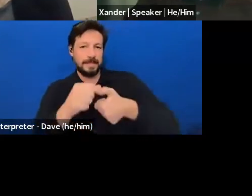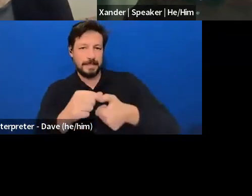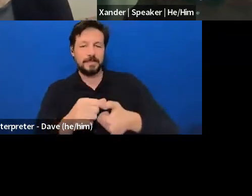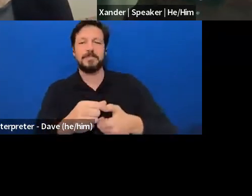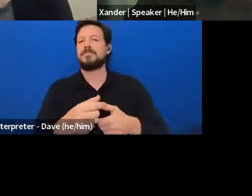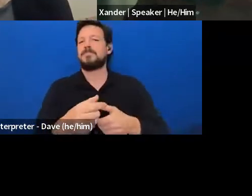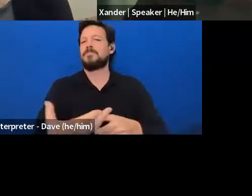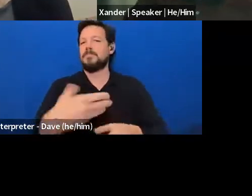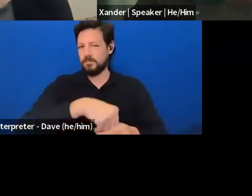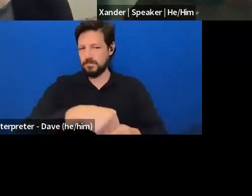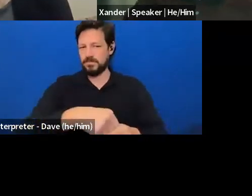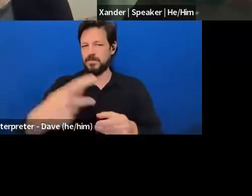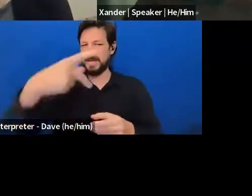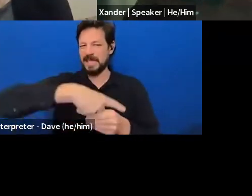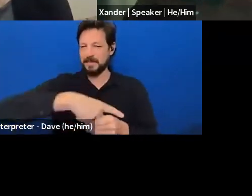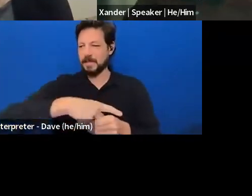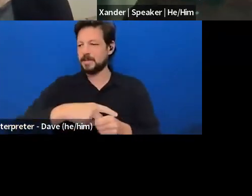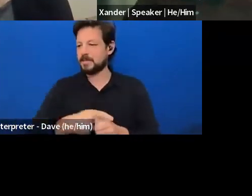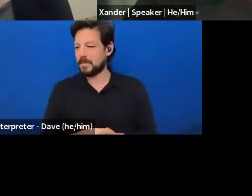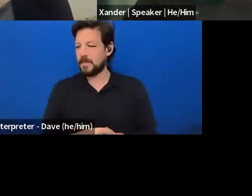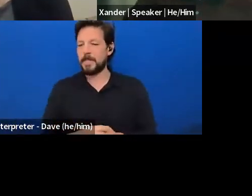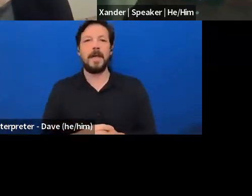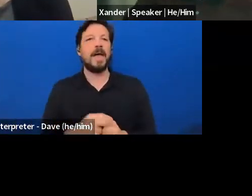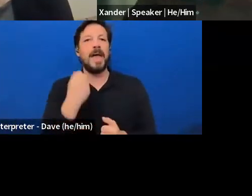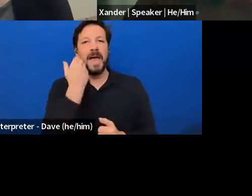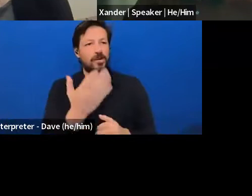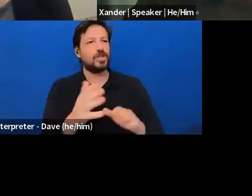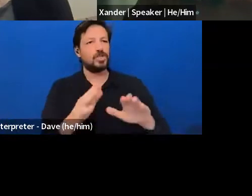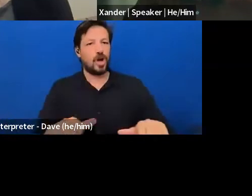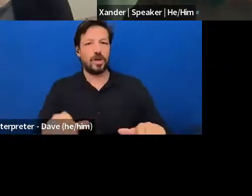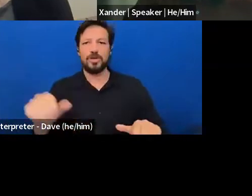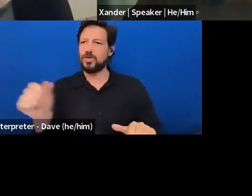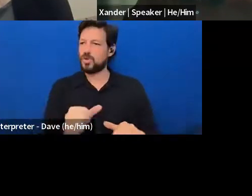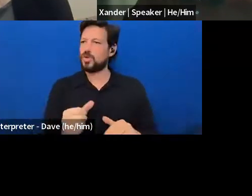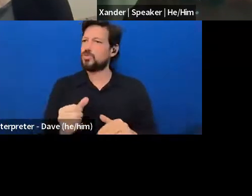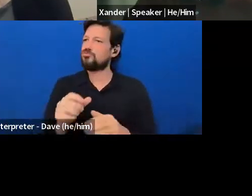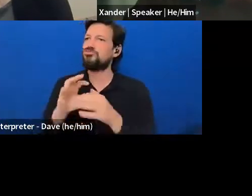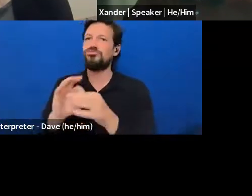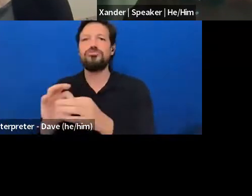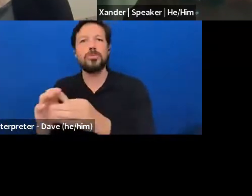participation. Every child should be able to have a say and connect with their family and community.